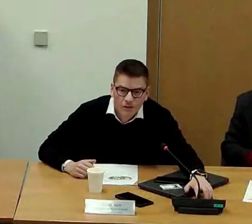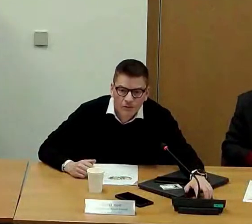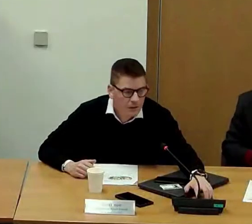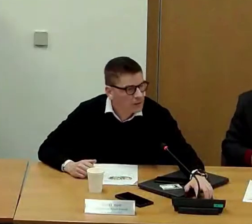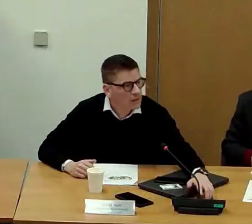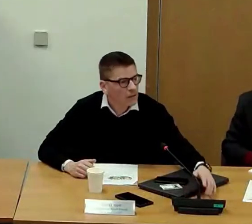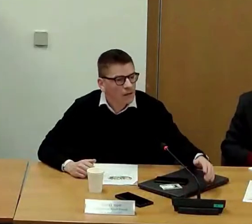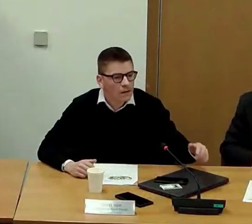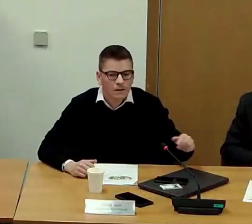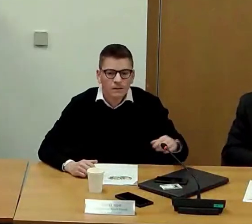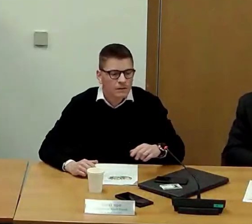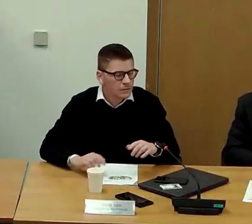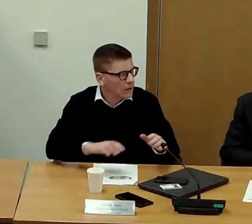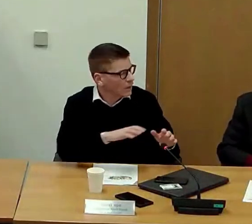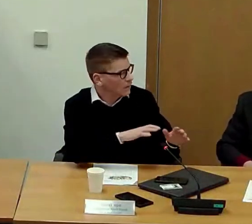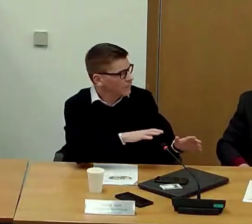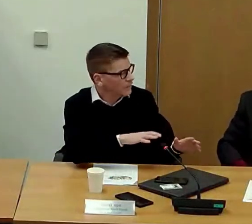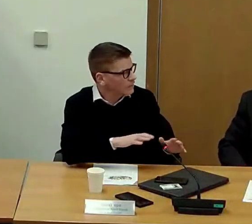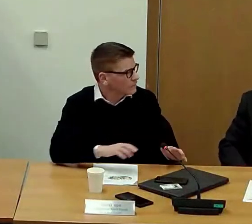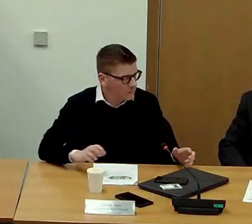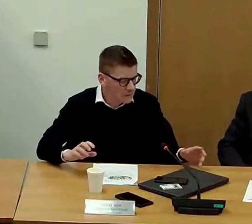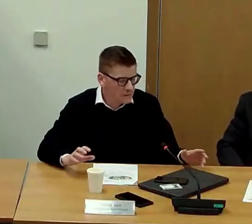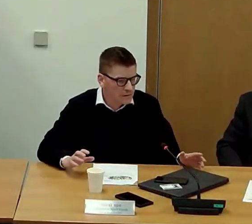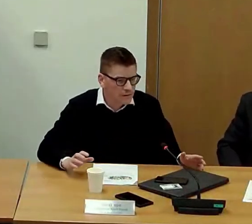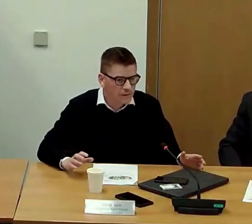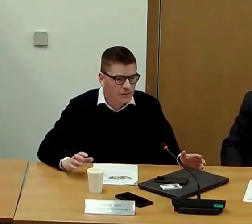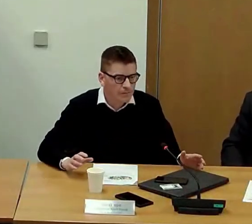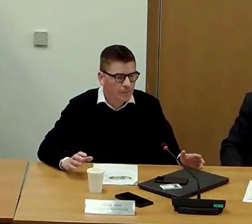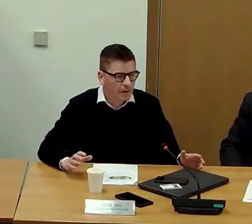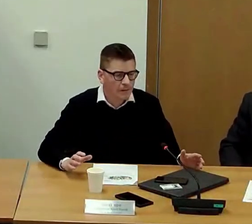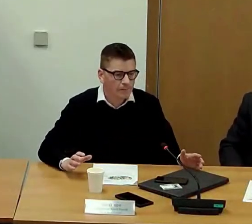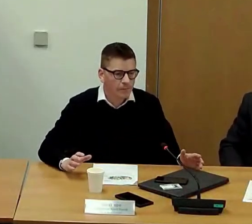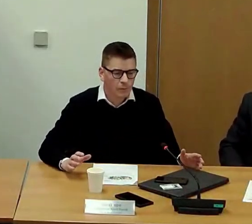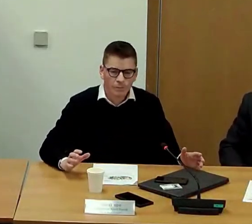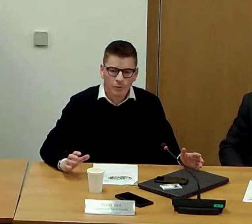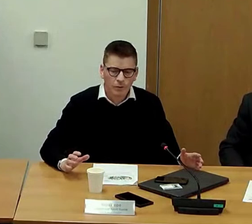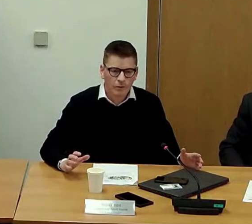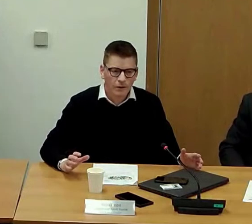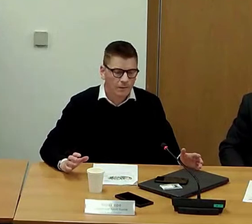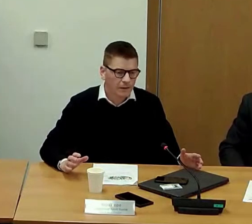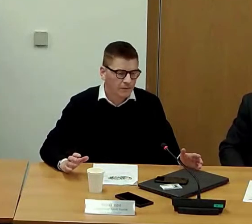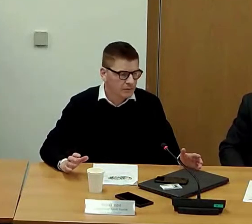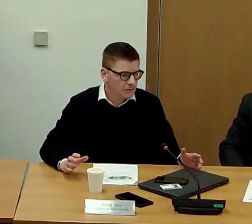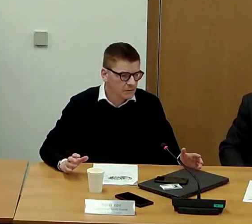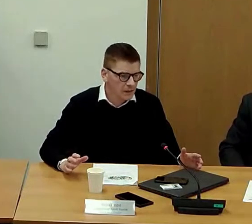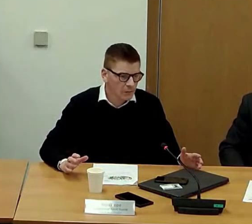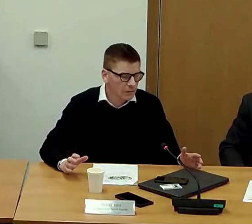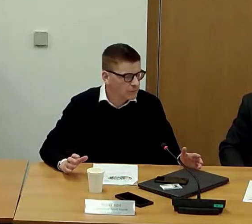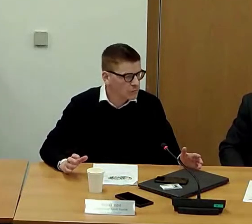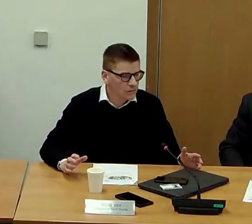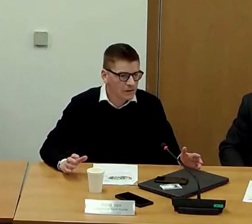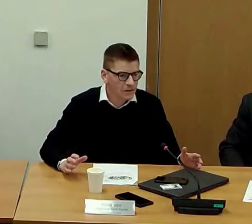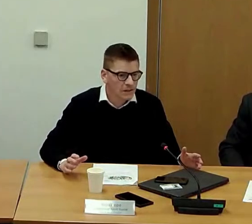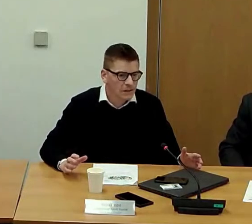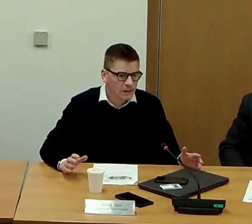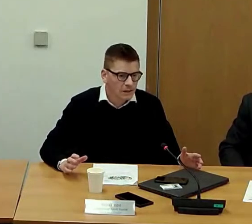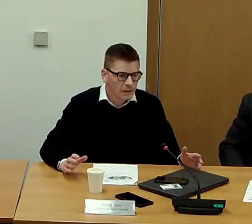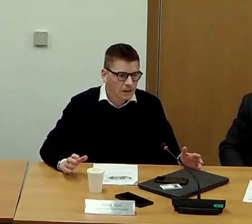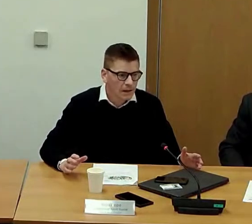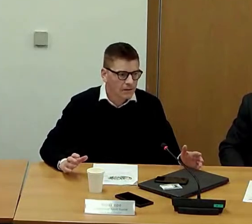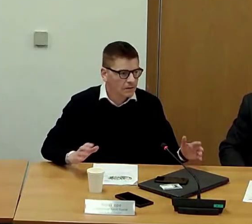intro? So I think this item, we brought the adult social care workforce